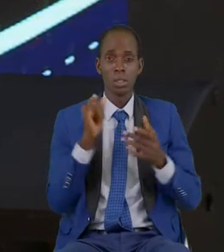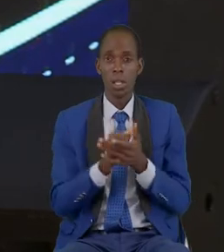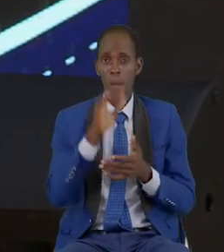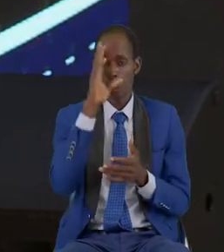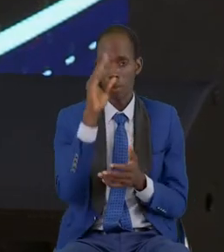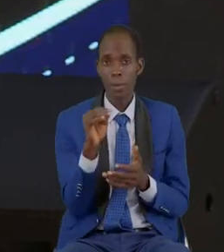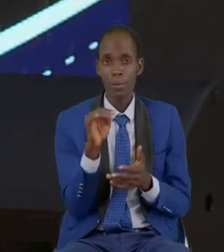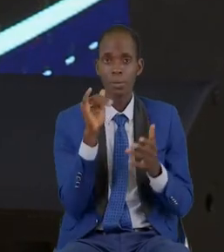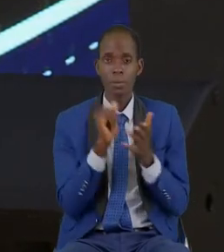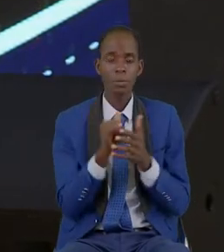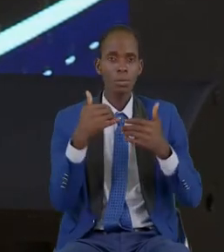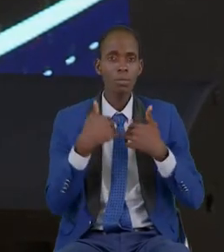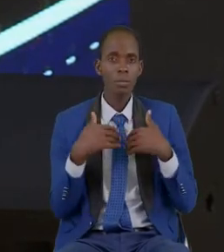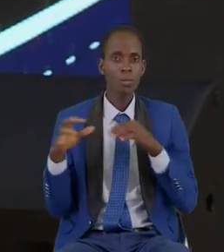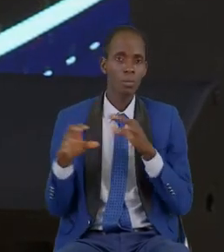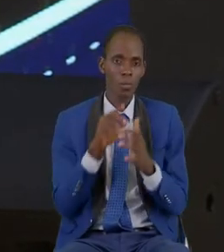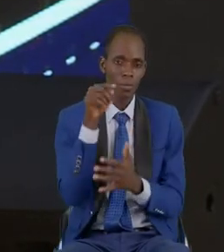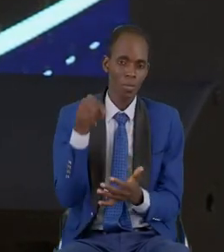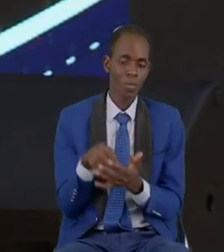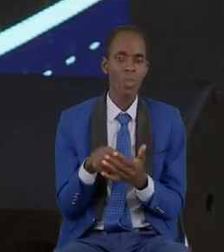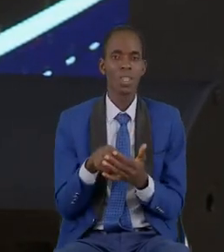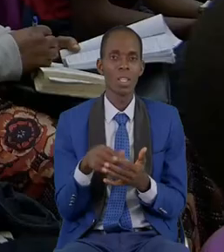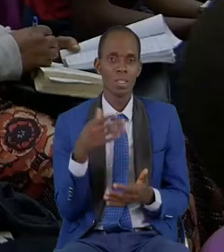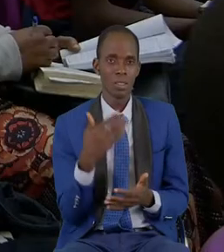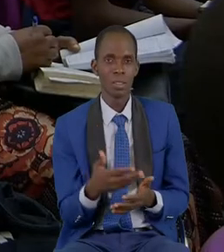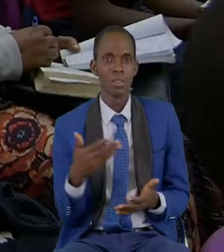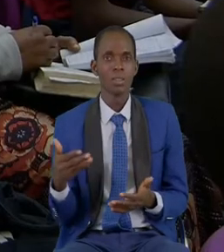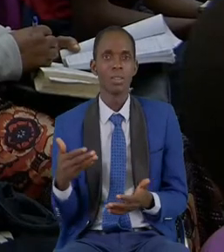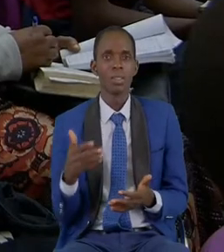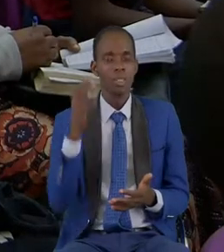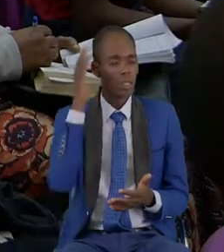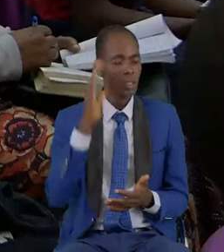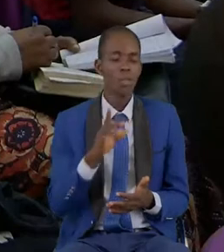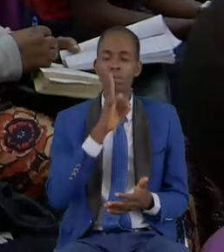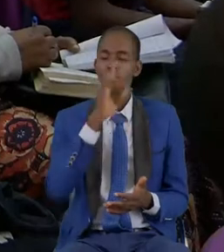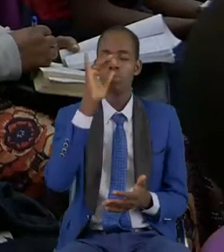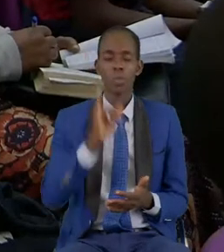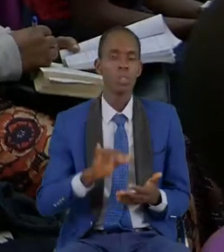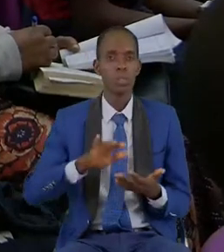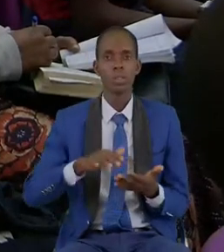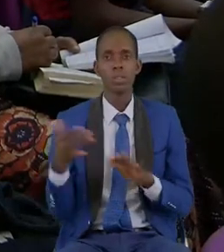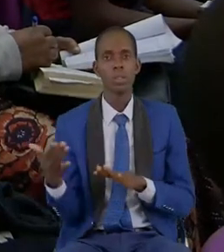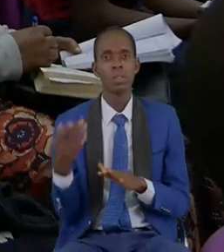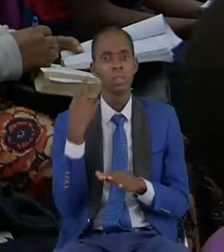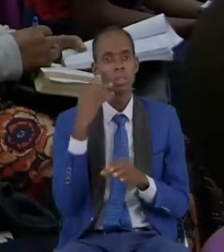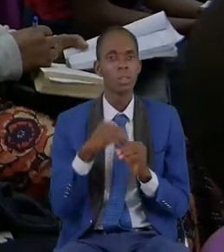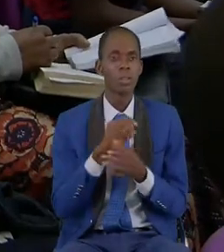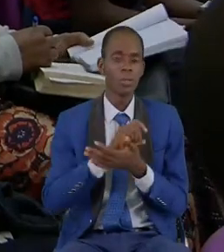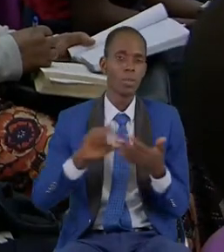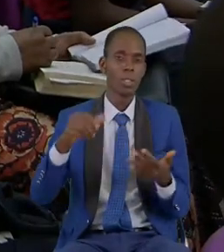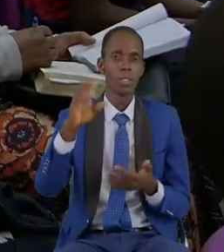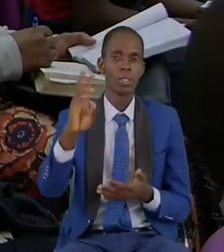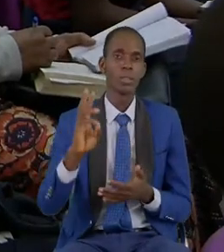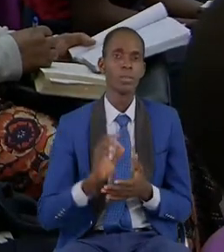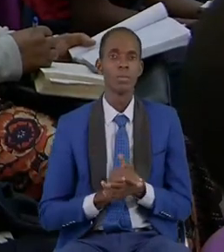has done this thing shall surely die. Look at verse 6. And